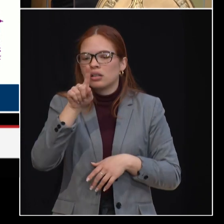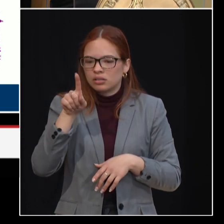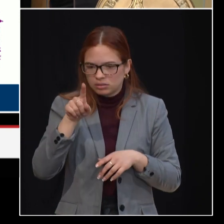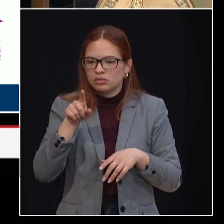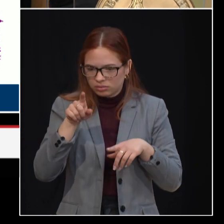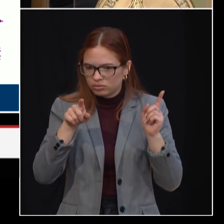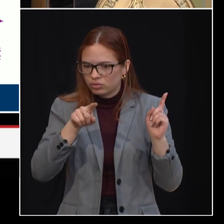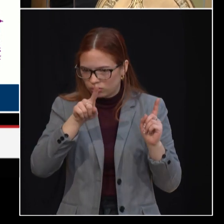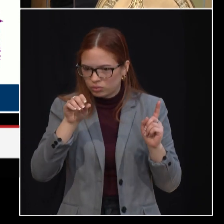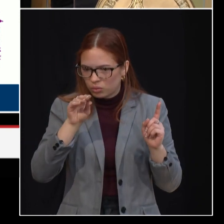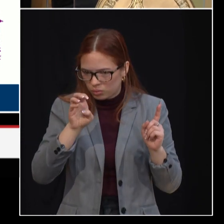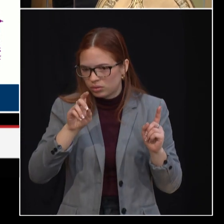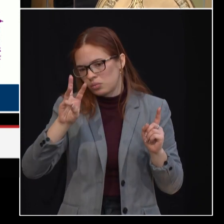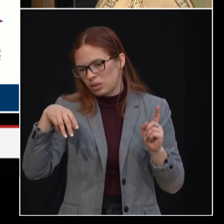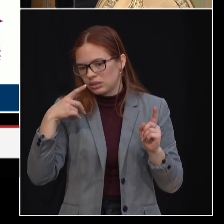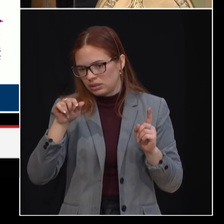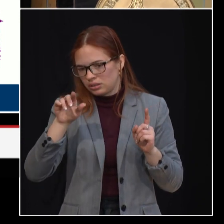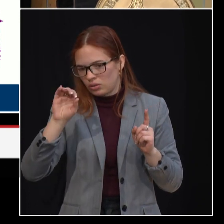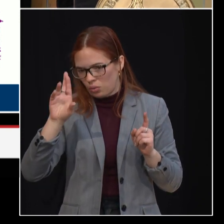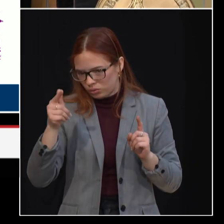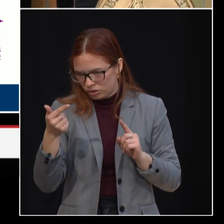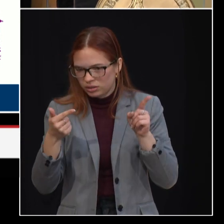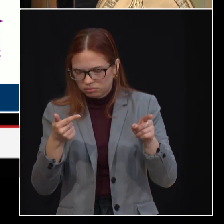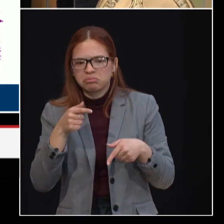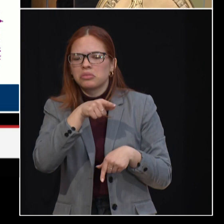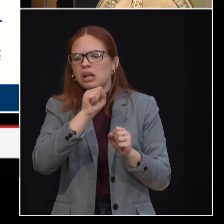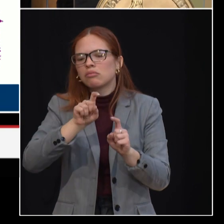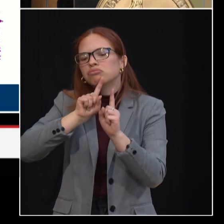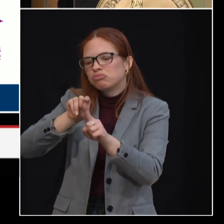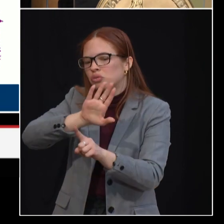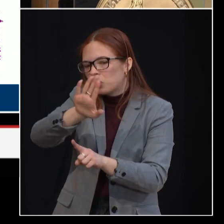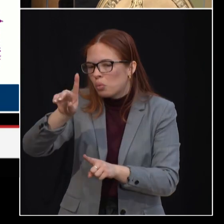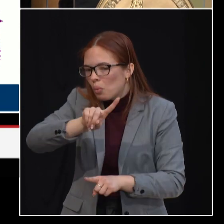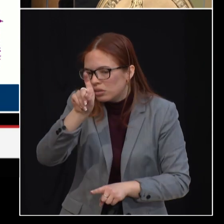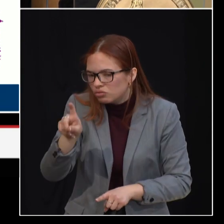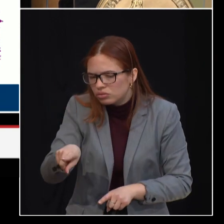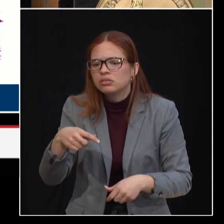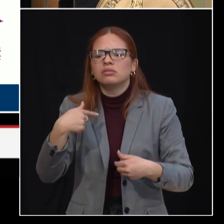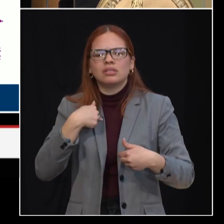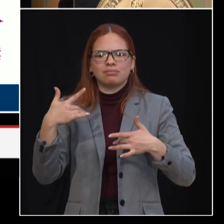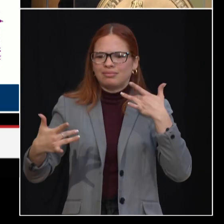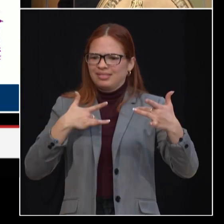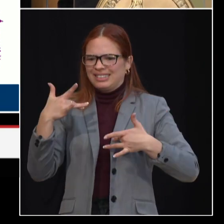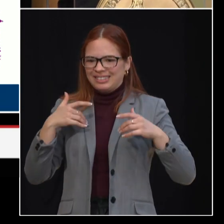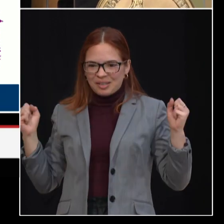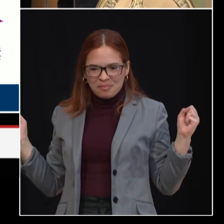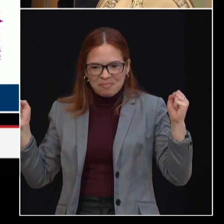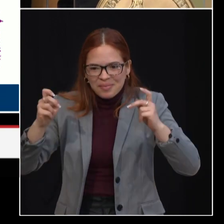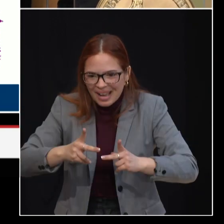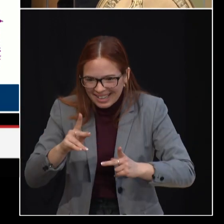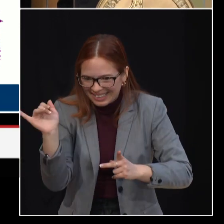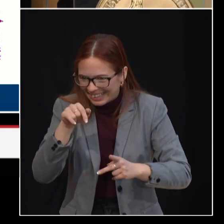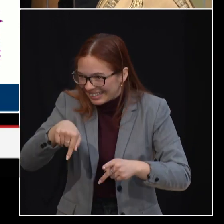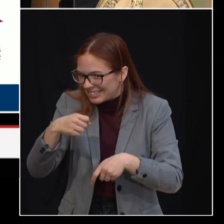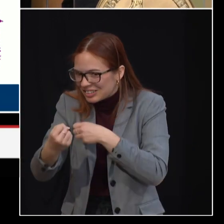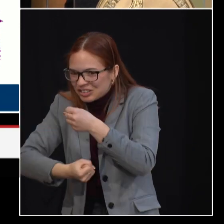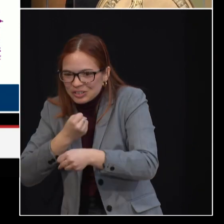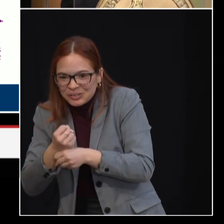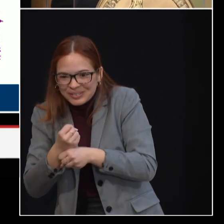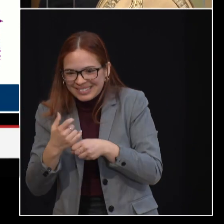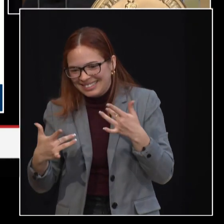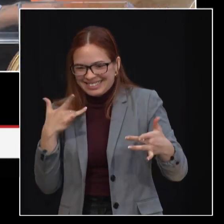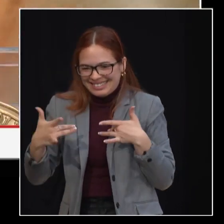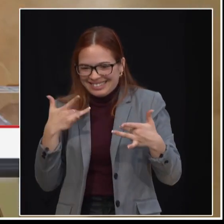questions. And I'm really excited to see what our comeback looks like this year. And I thank you for letting me be a part of it.